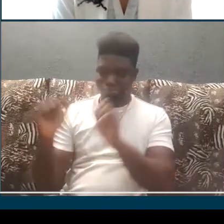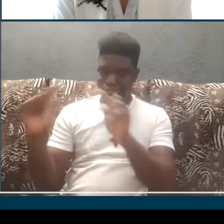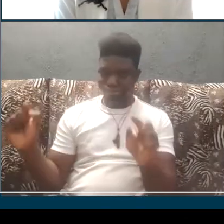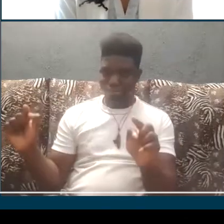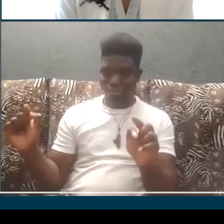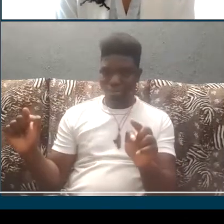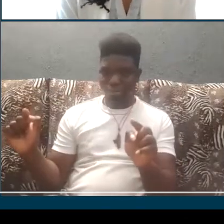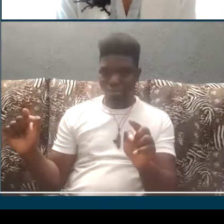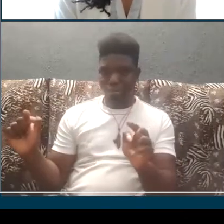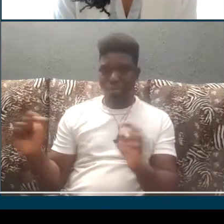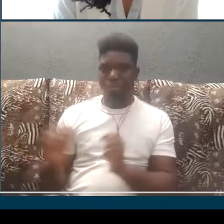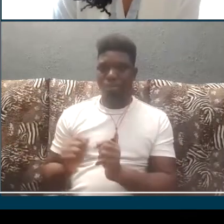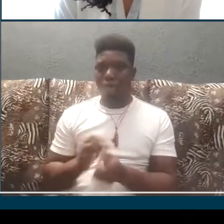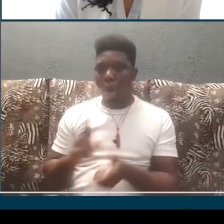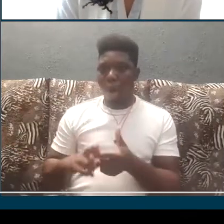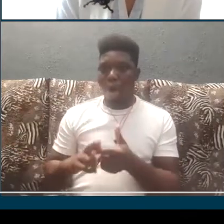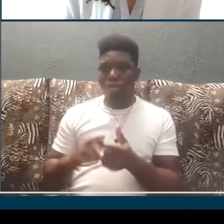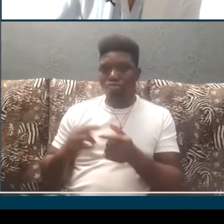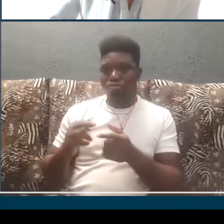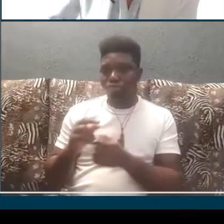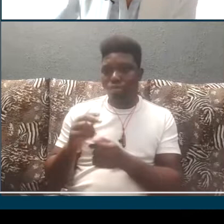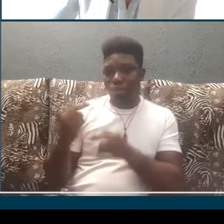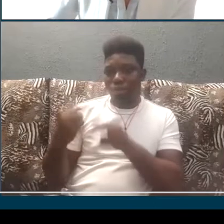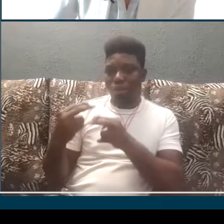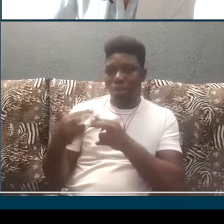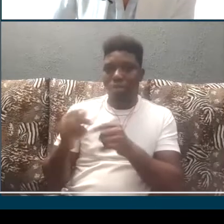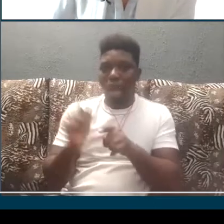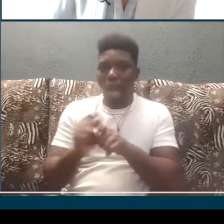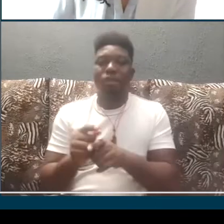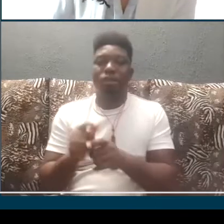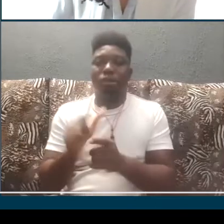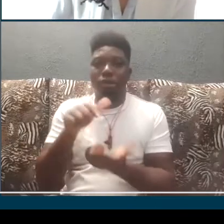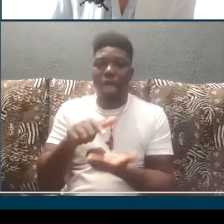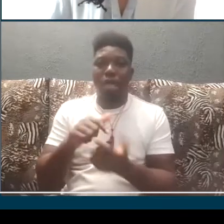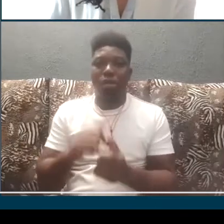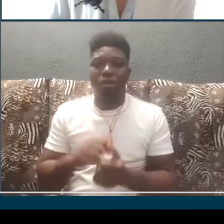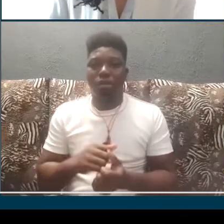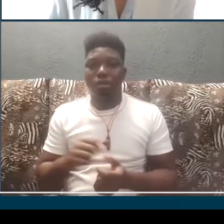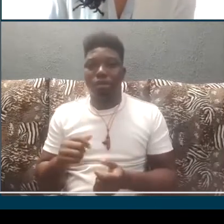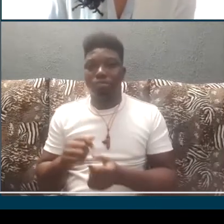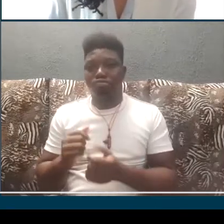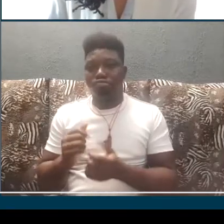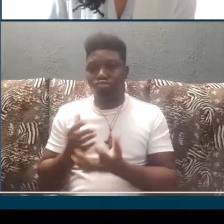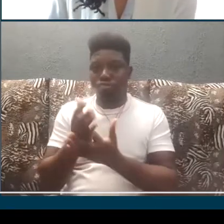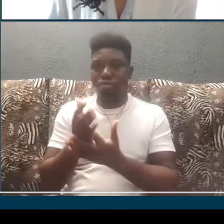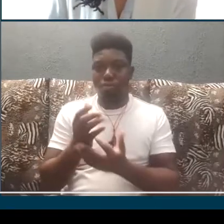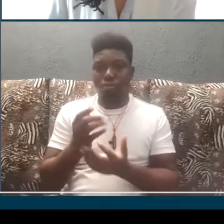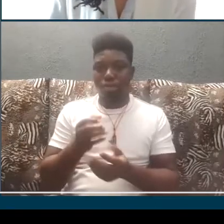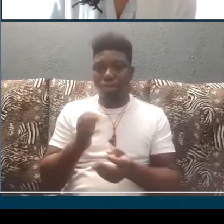named as less than. Neely, correct me if I misused or